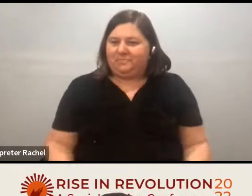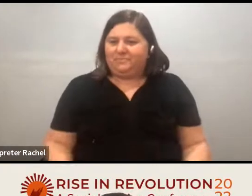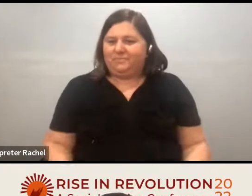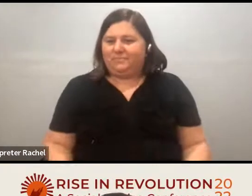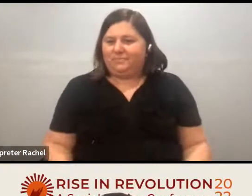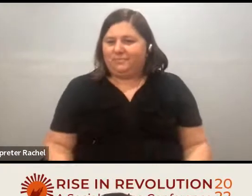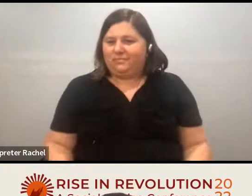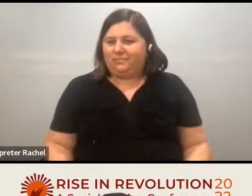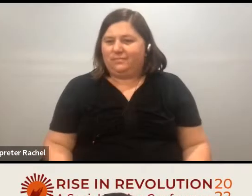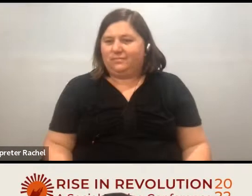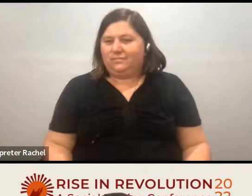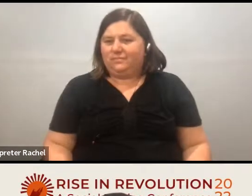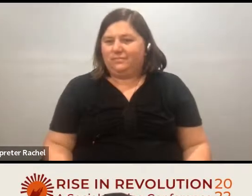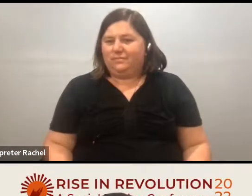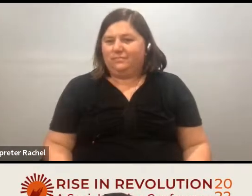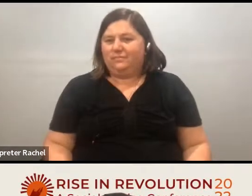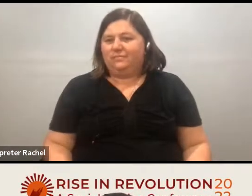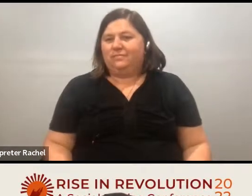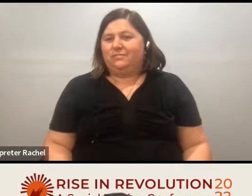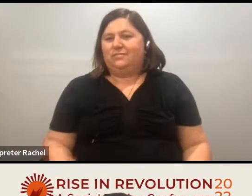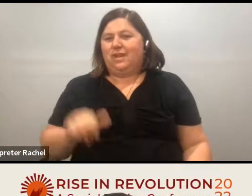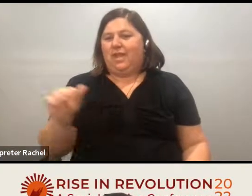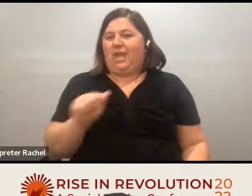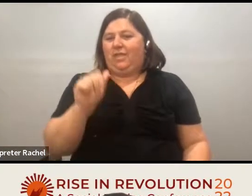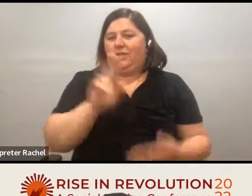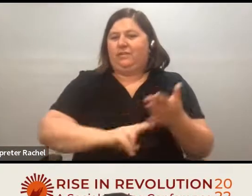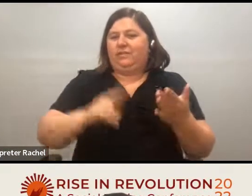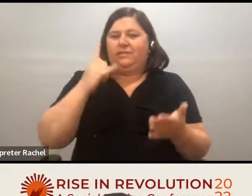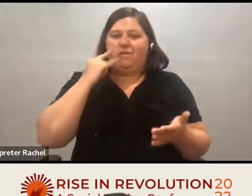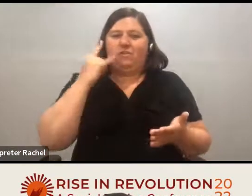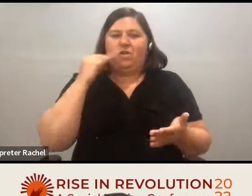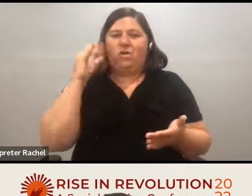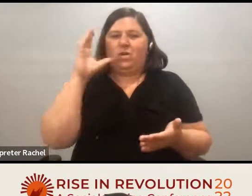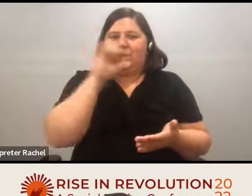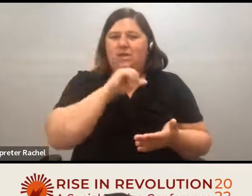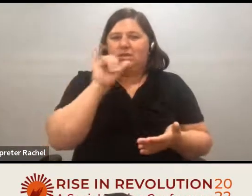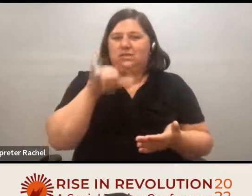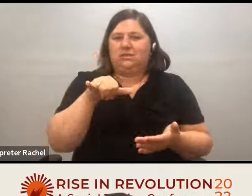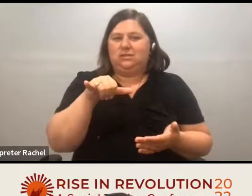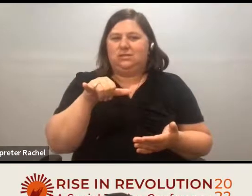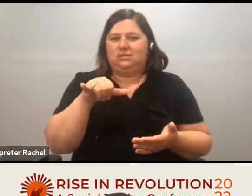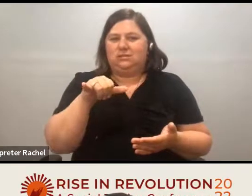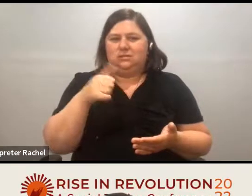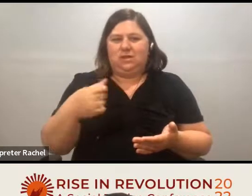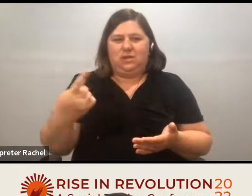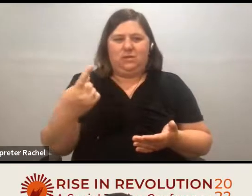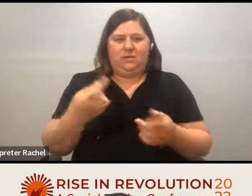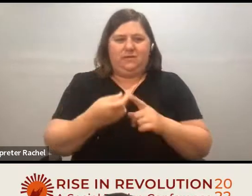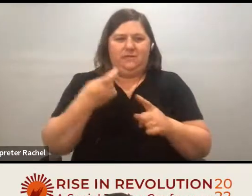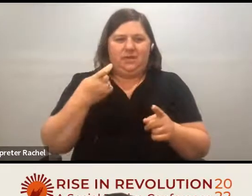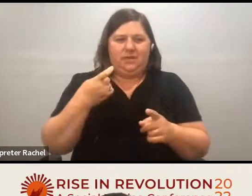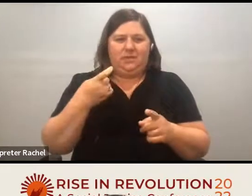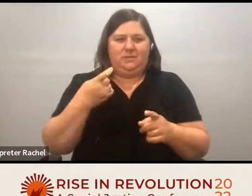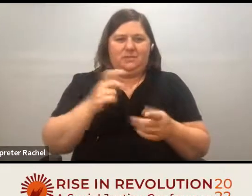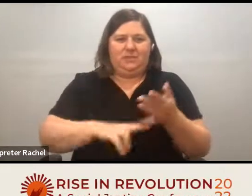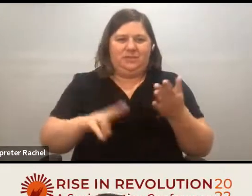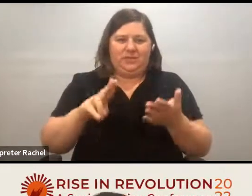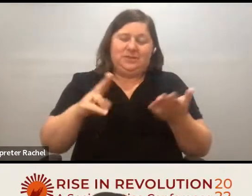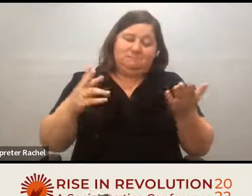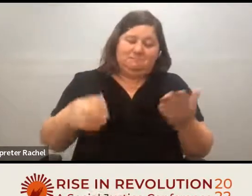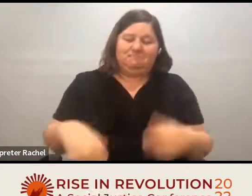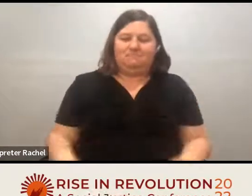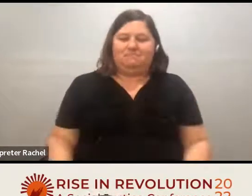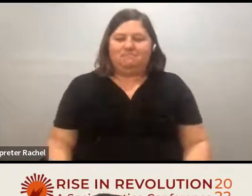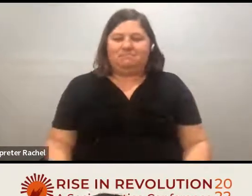Let's see, at the University of California, I guess that's the, that's a little, if anyone here from university, please note.